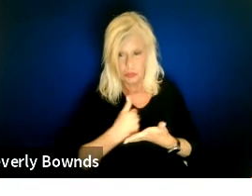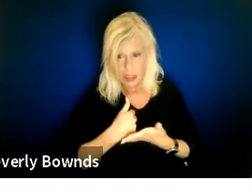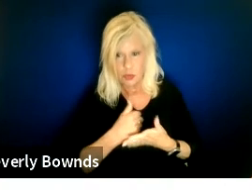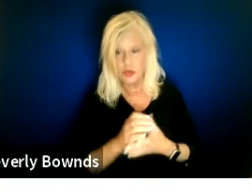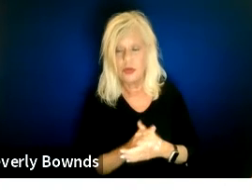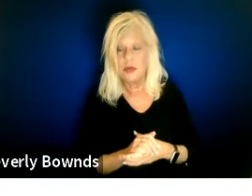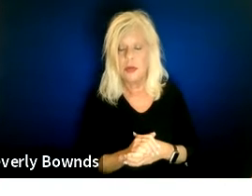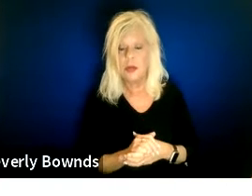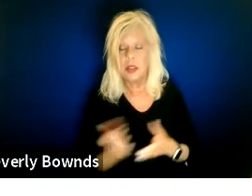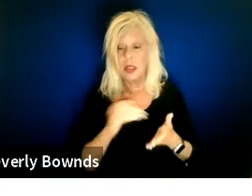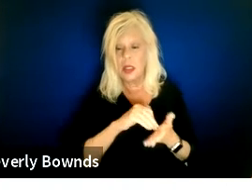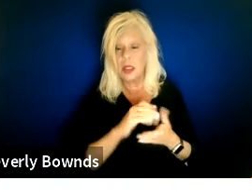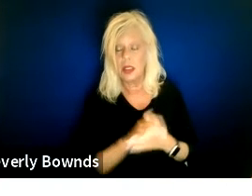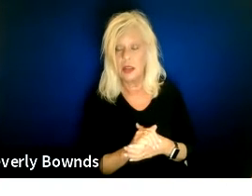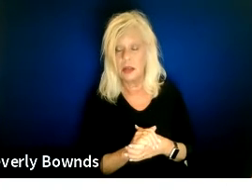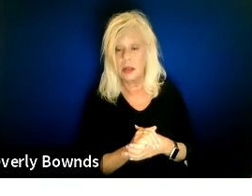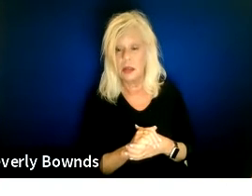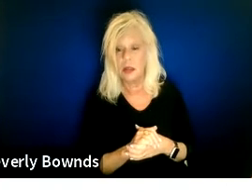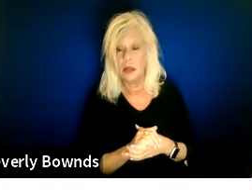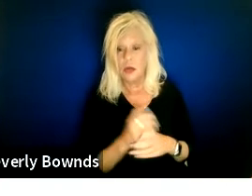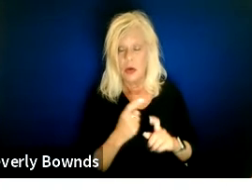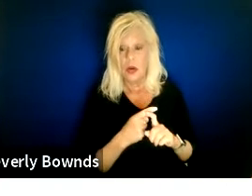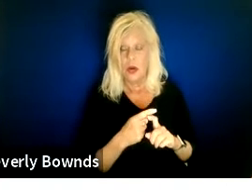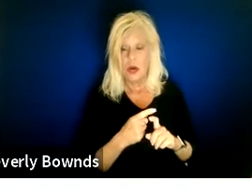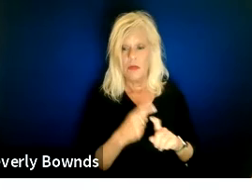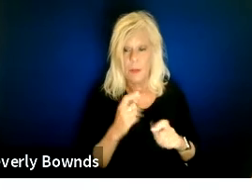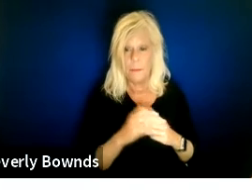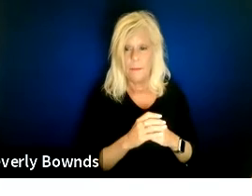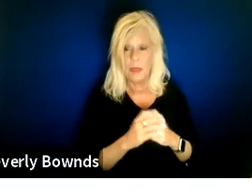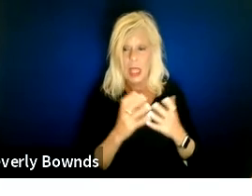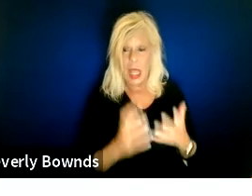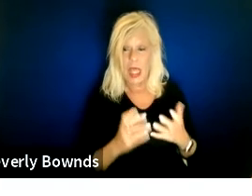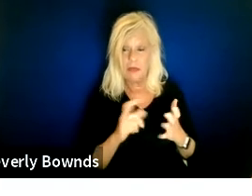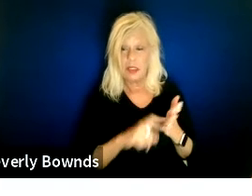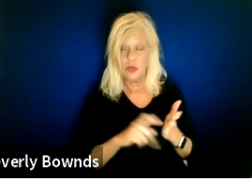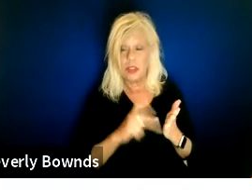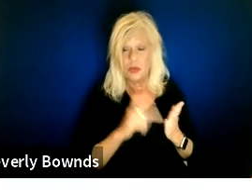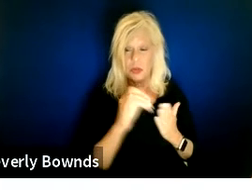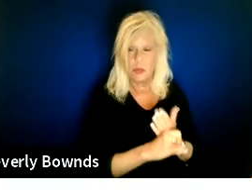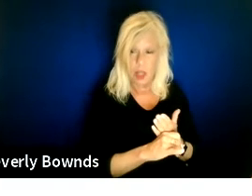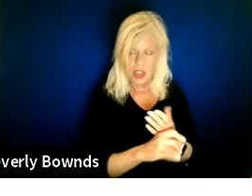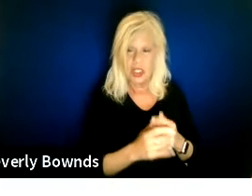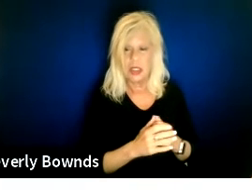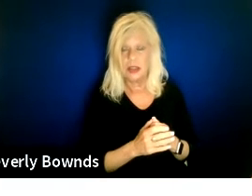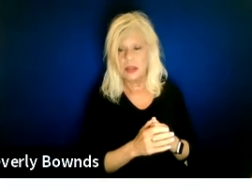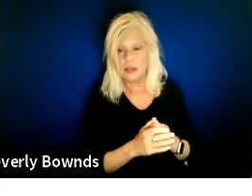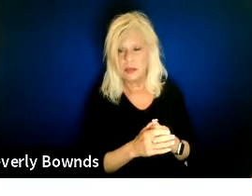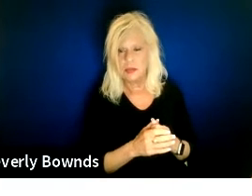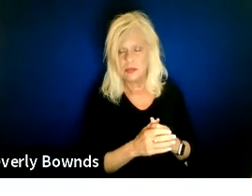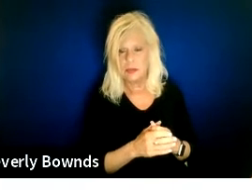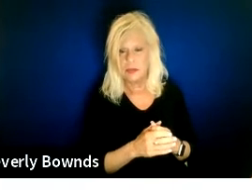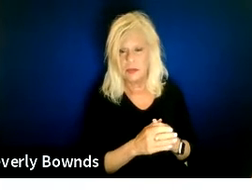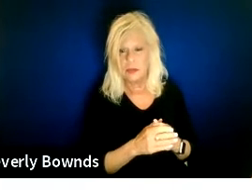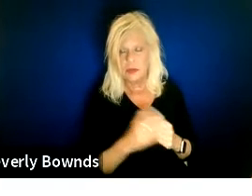we went from being this a very heavy research project to something where we can make